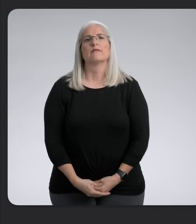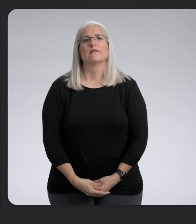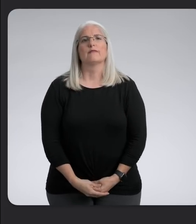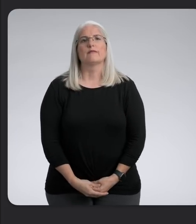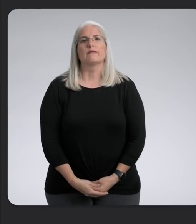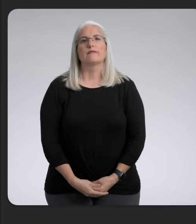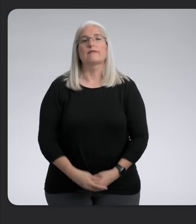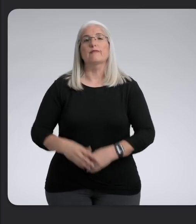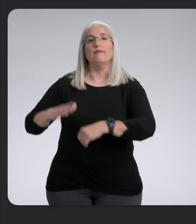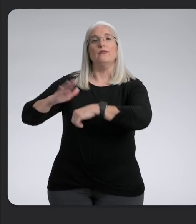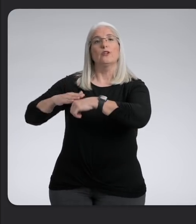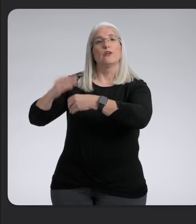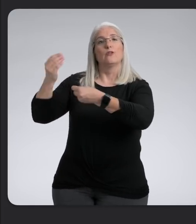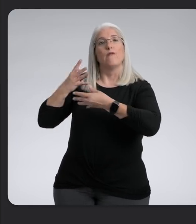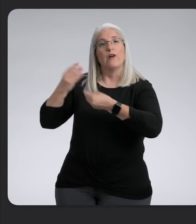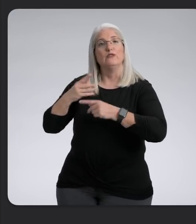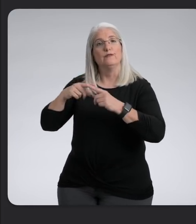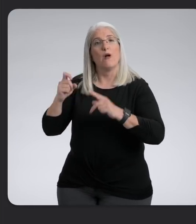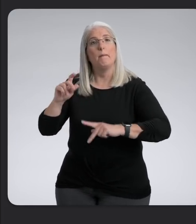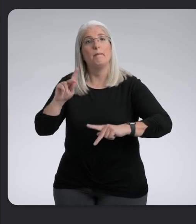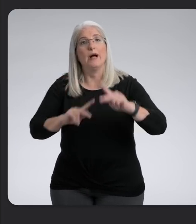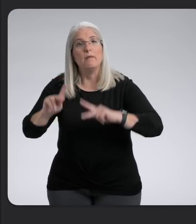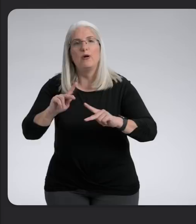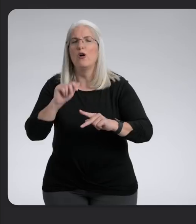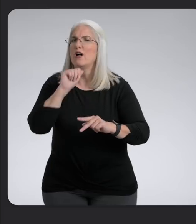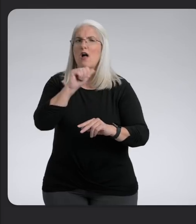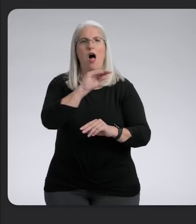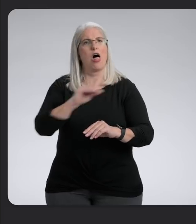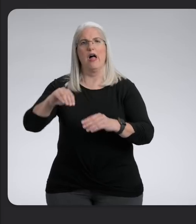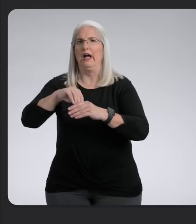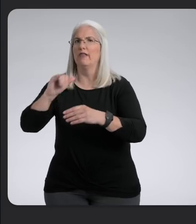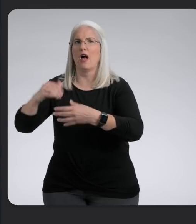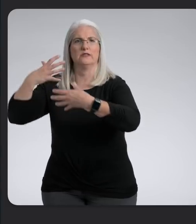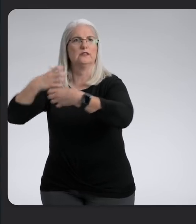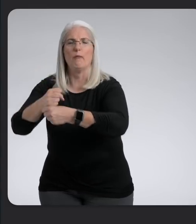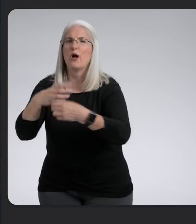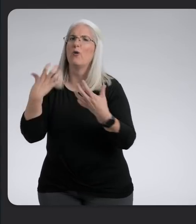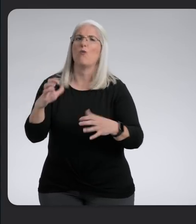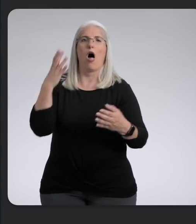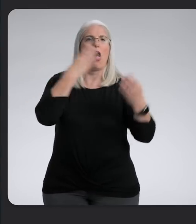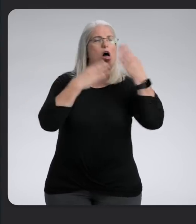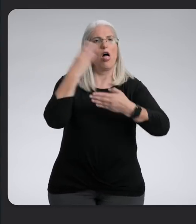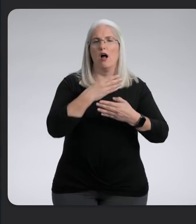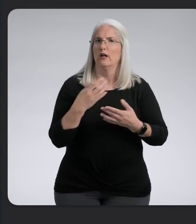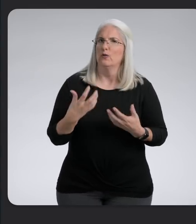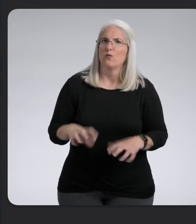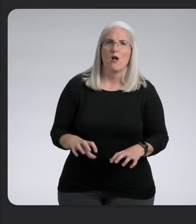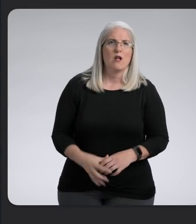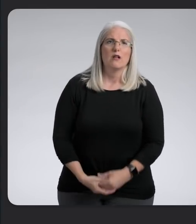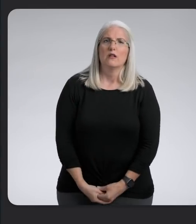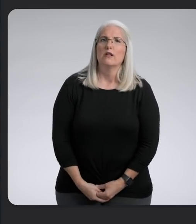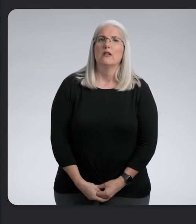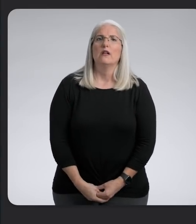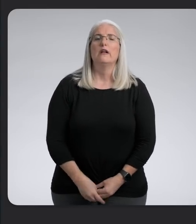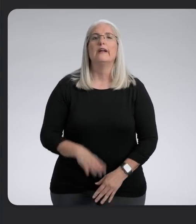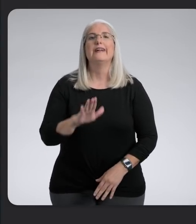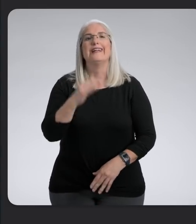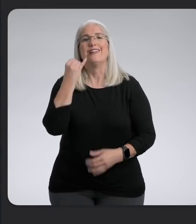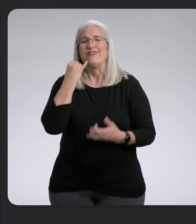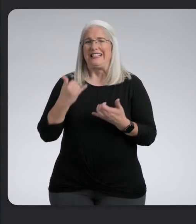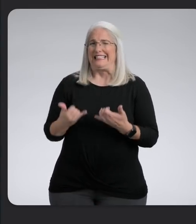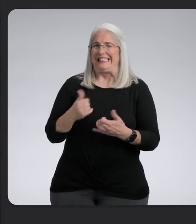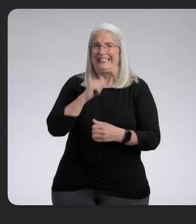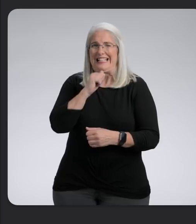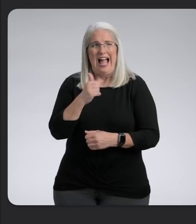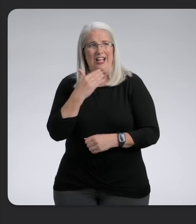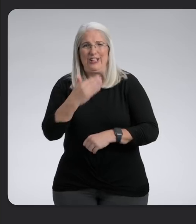will not end up in the summary, so you won't miss important messages as they come in. If now really isn't a good time, you can use Do